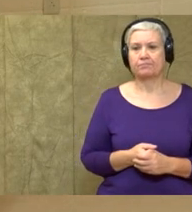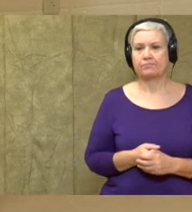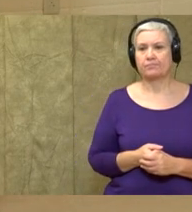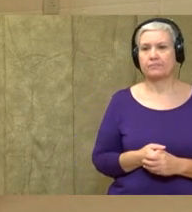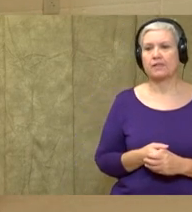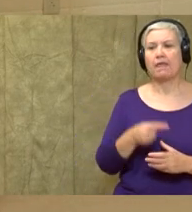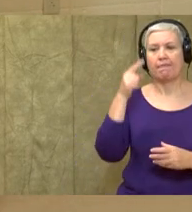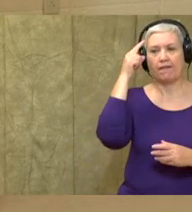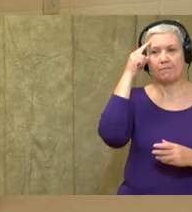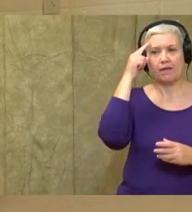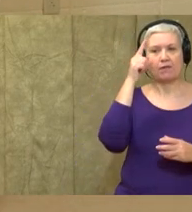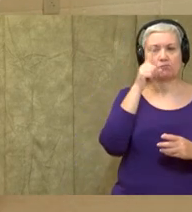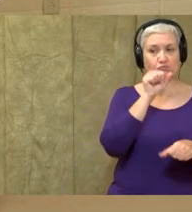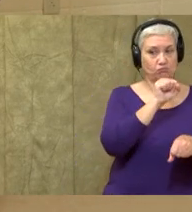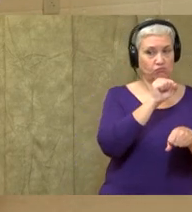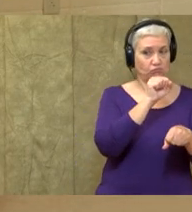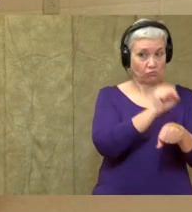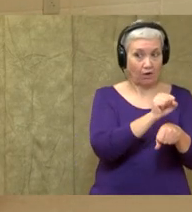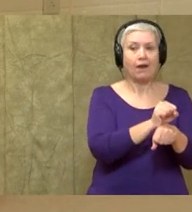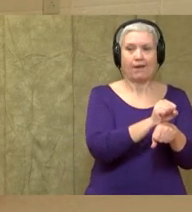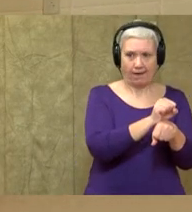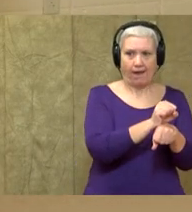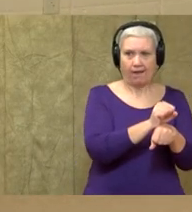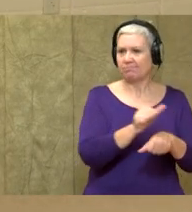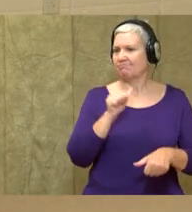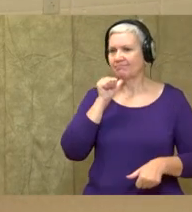and the ones that don't.